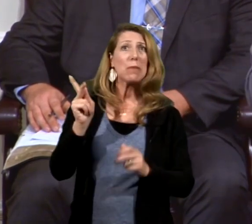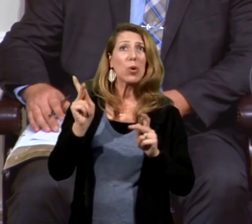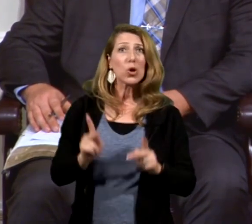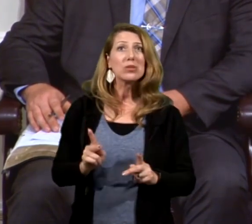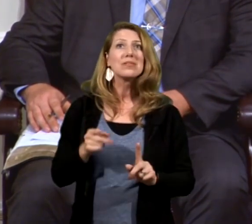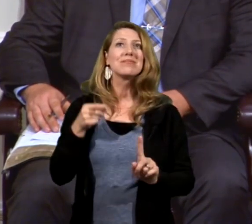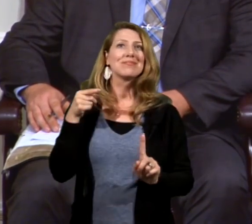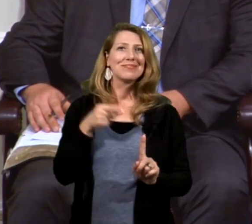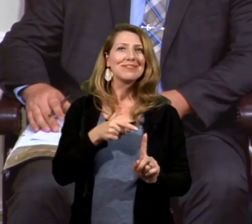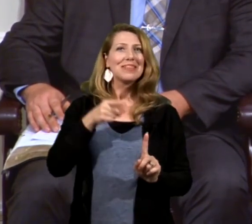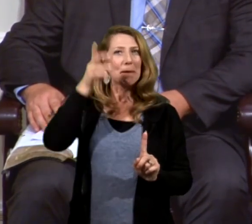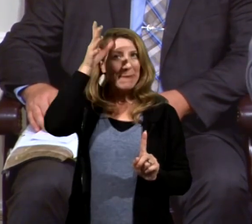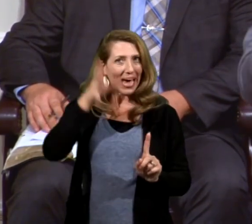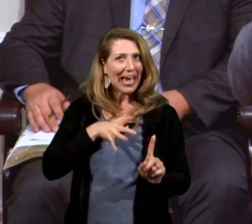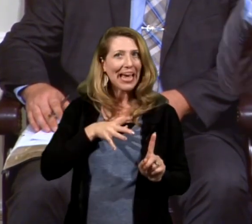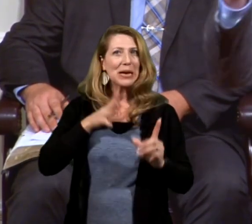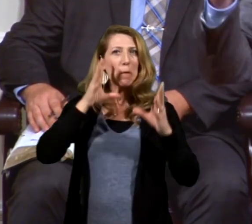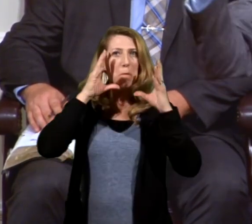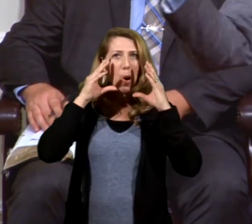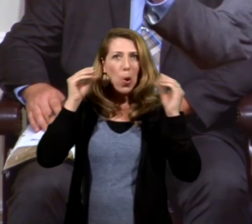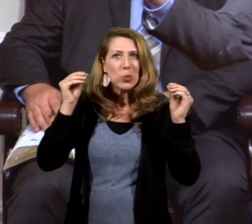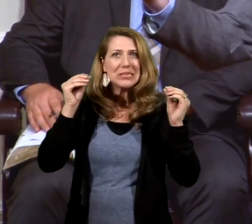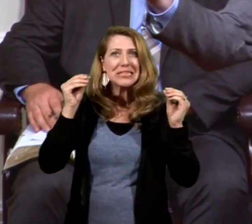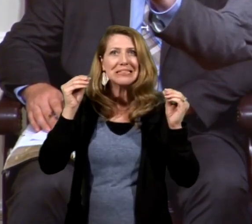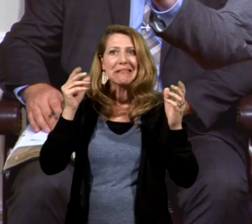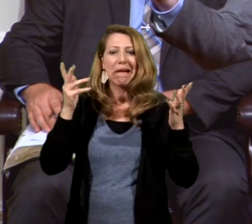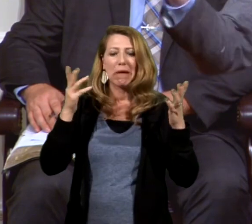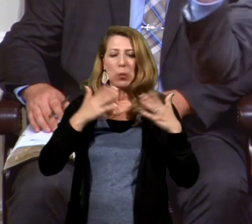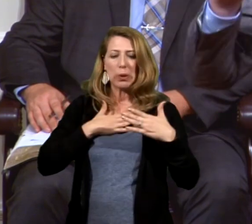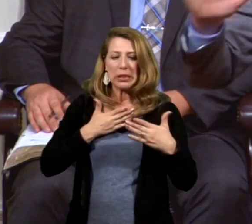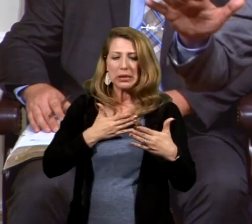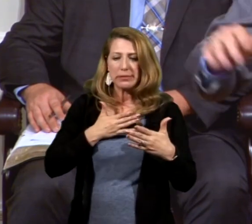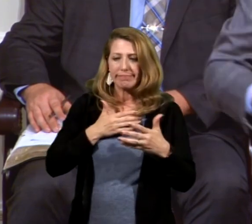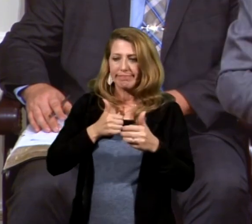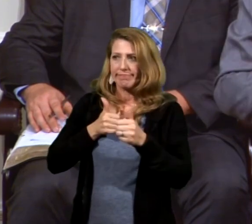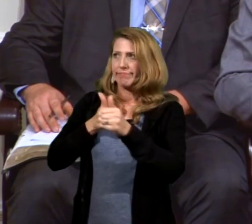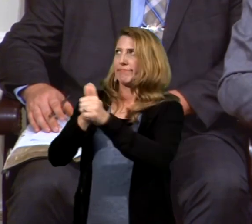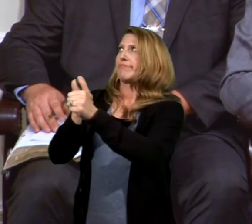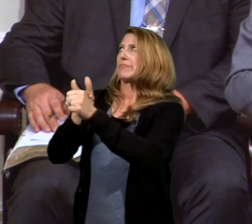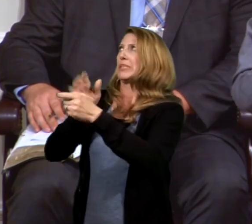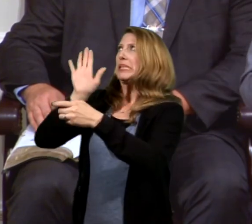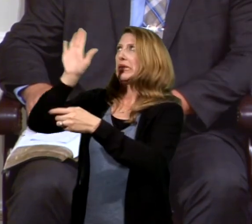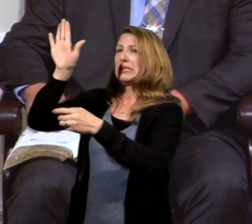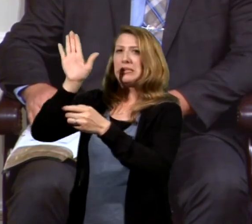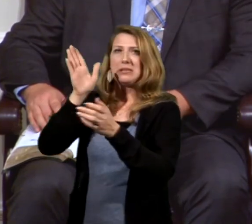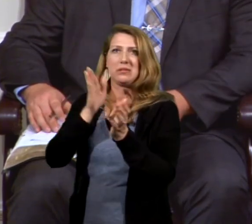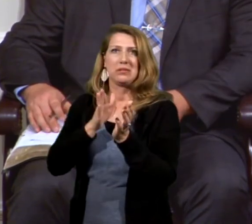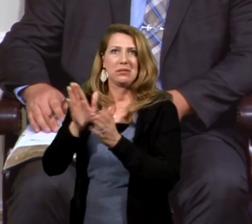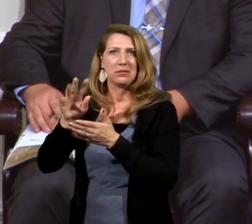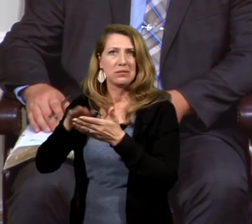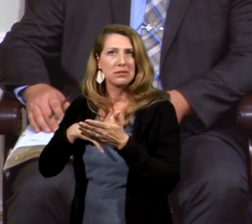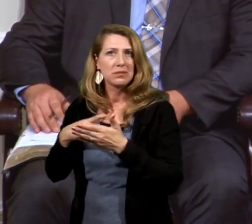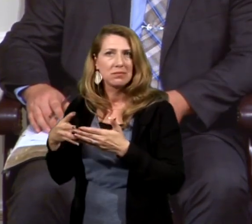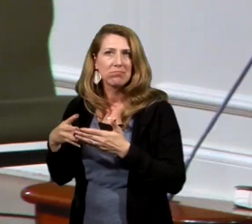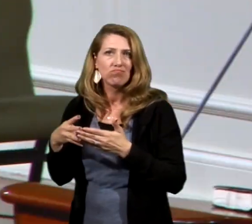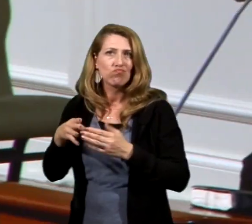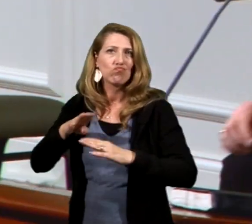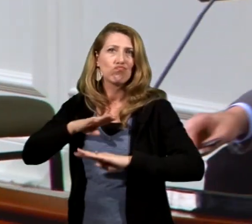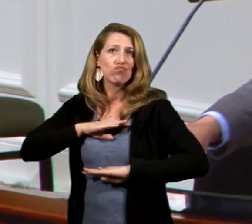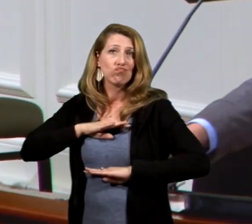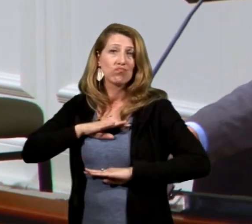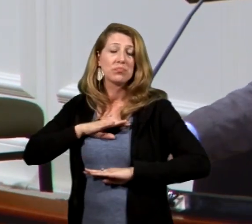man, Moses, willing to adjust to another's pace or agenda, a contentment. I believe that we see in this